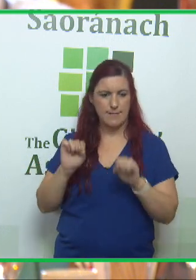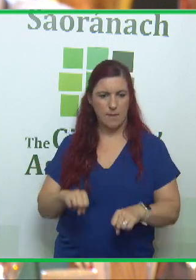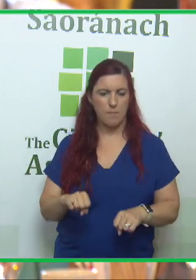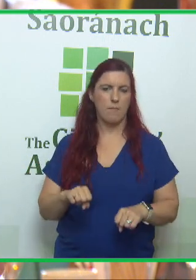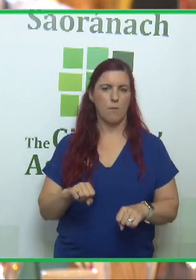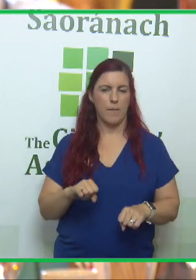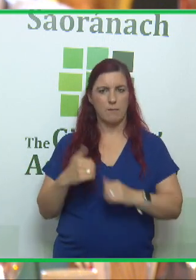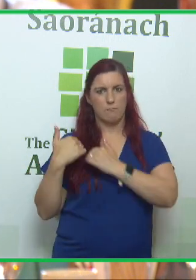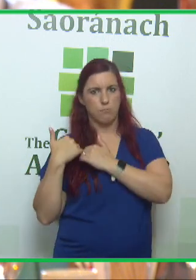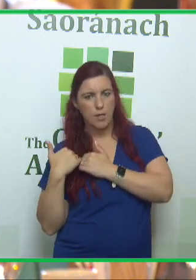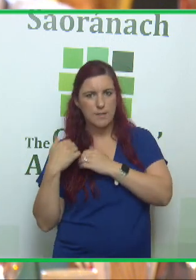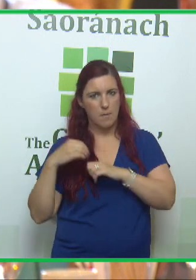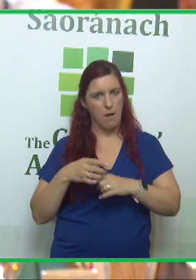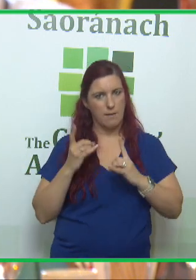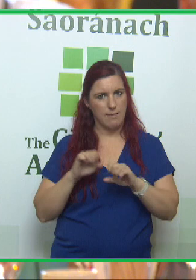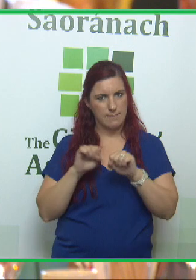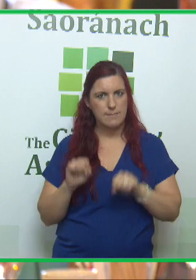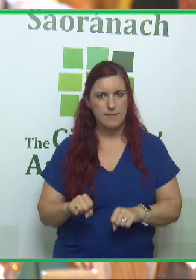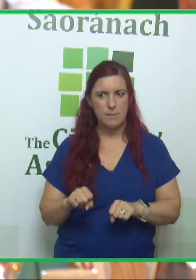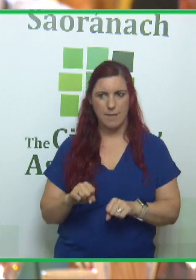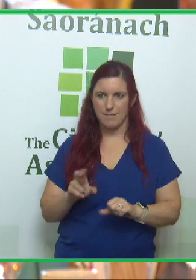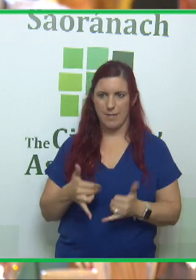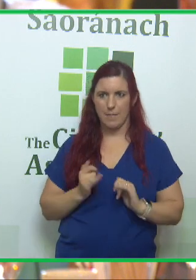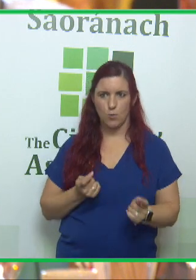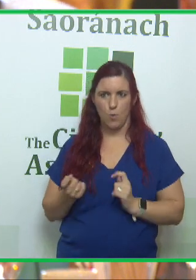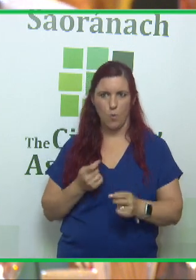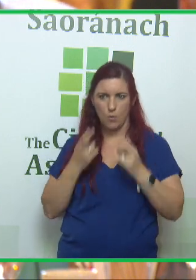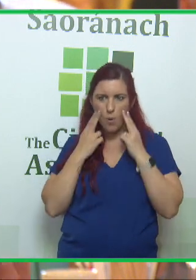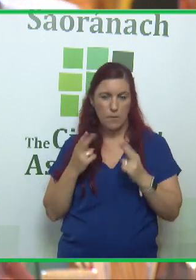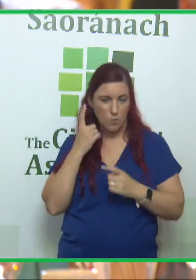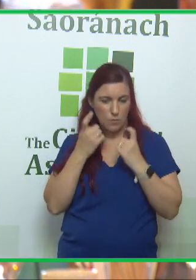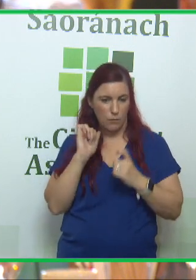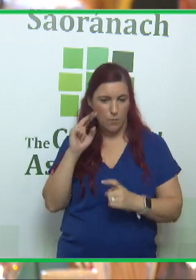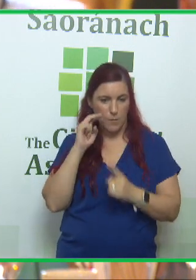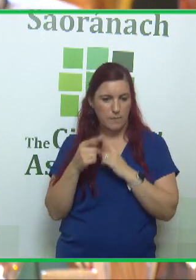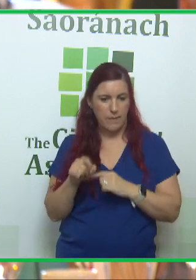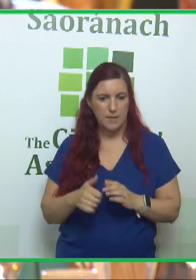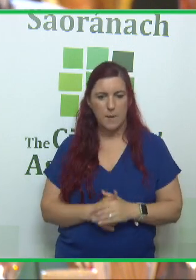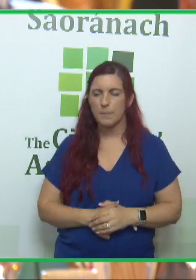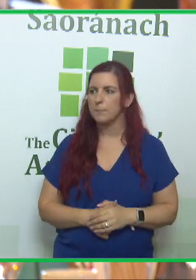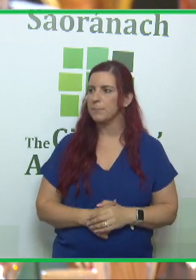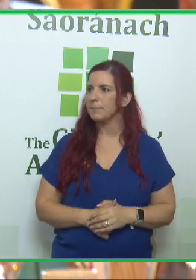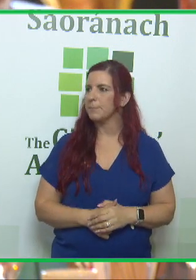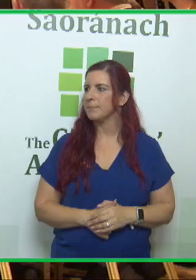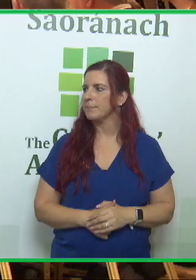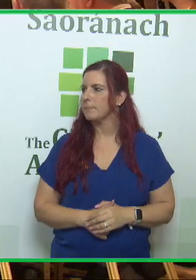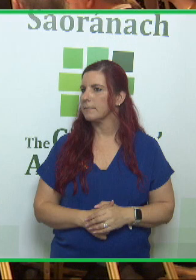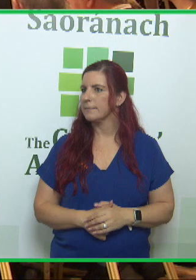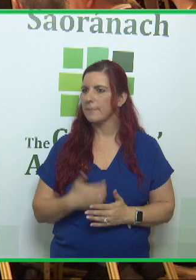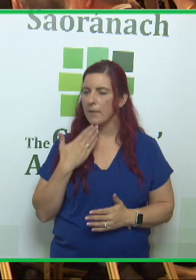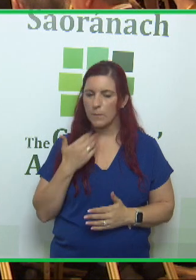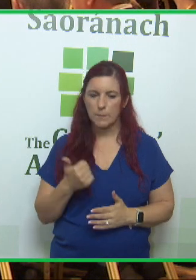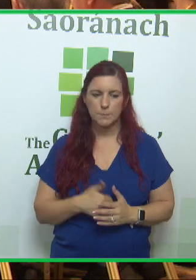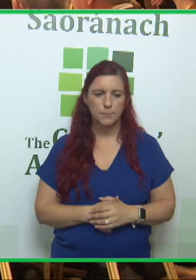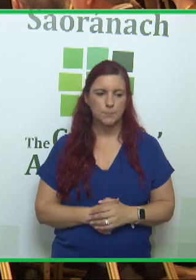a strain on an already very overburdened system. So I just wonder your thoughts on that, or how we might mitigate that. Thank you. Thank you very much. Thank